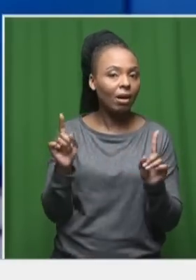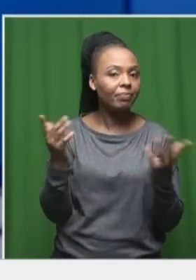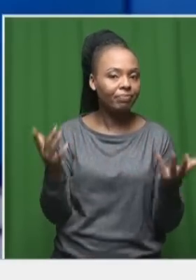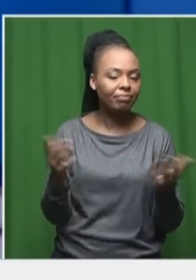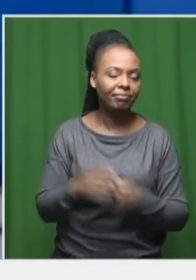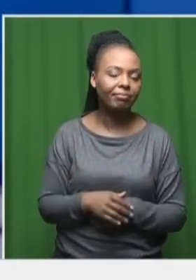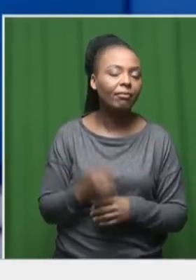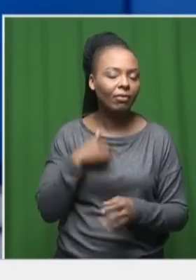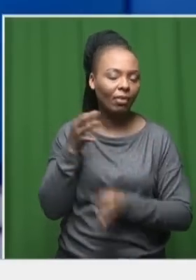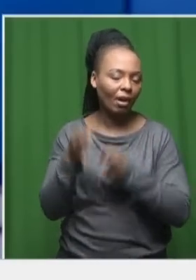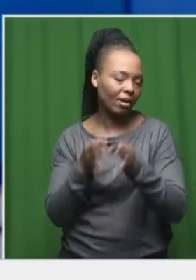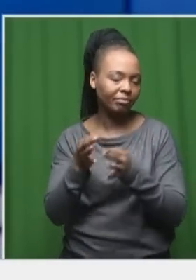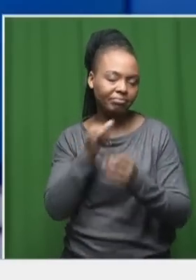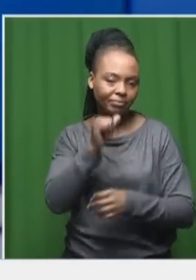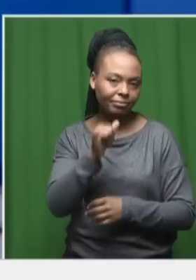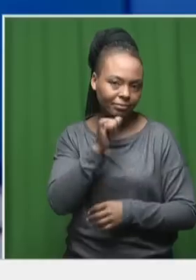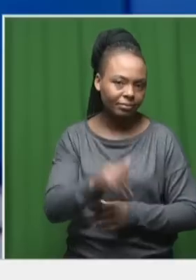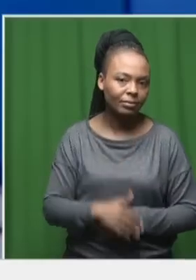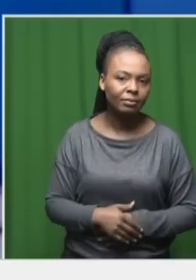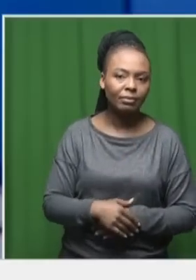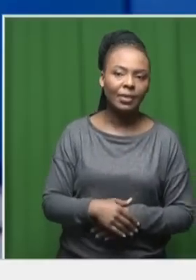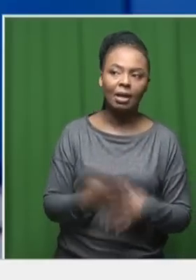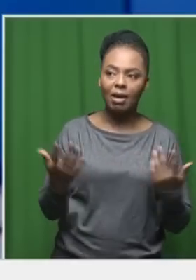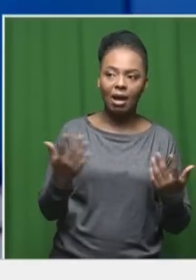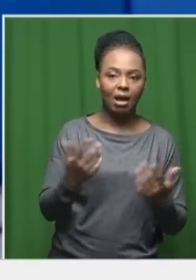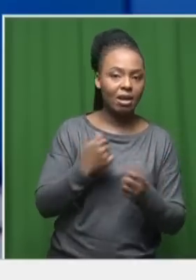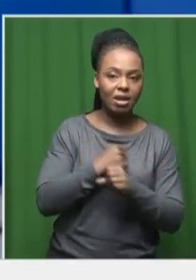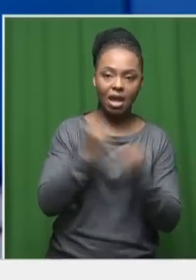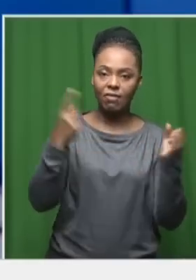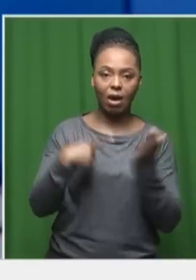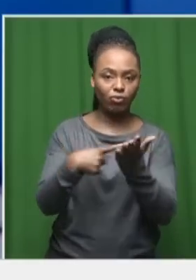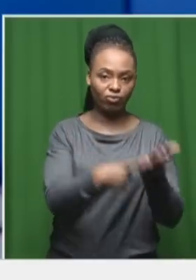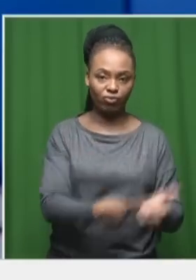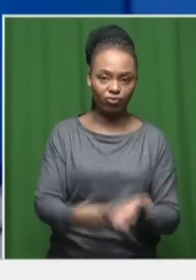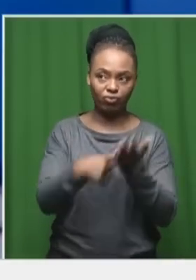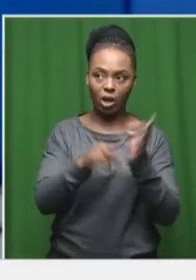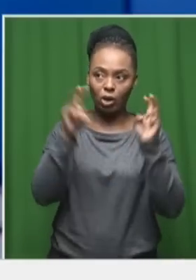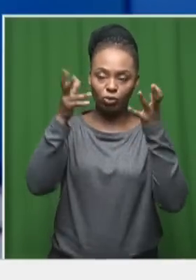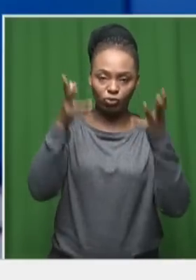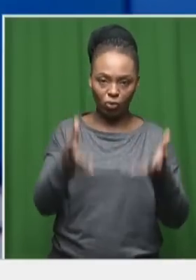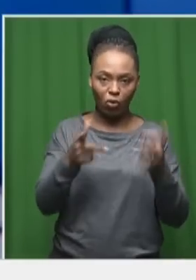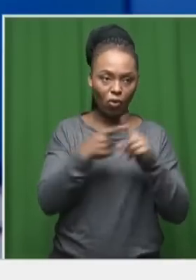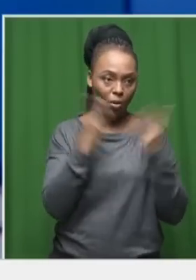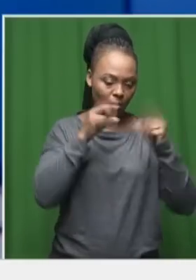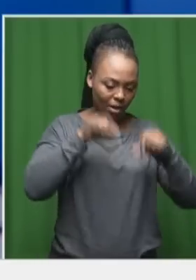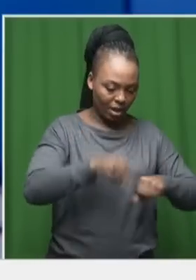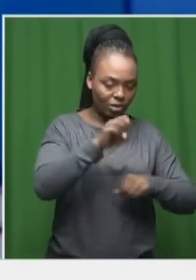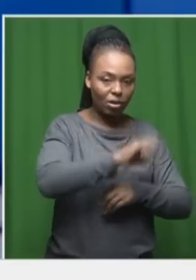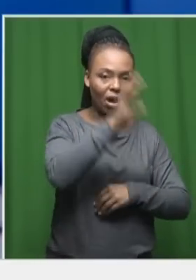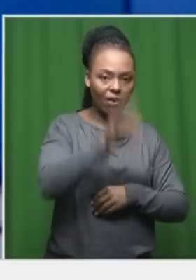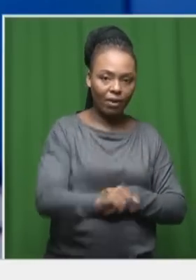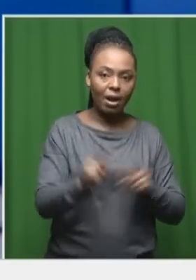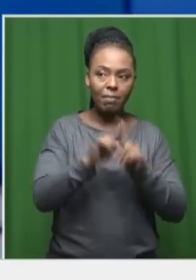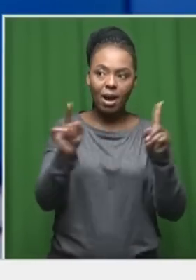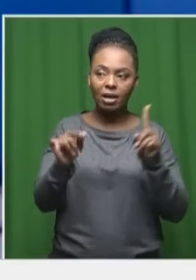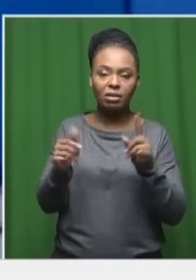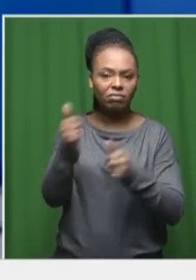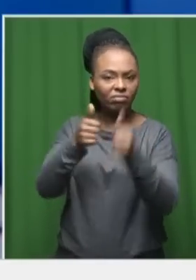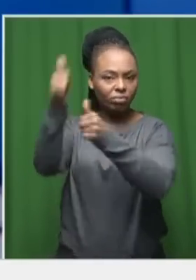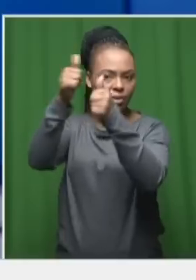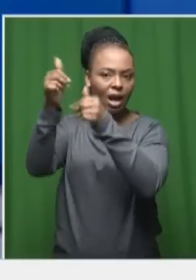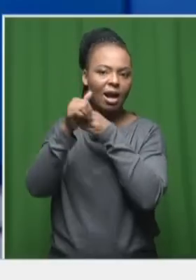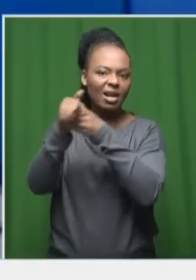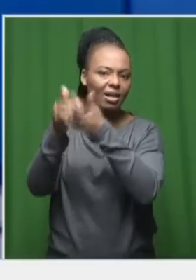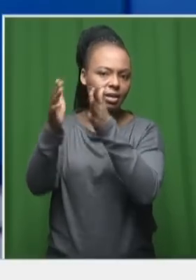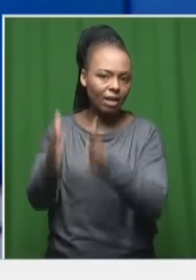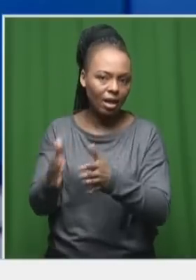that particular debate isn't started by the general population, ethical leaders should look at themselves,